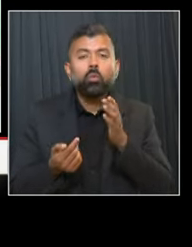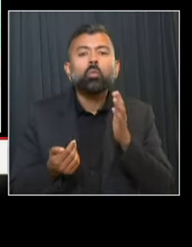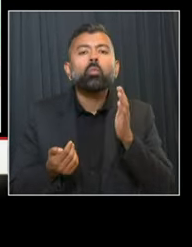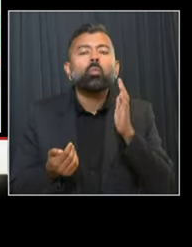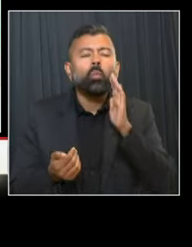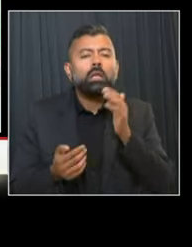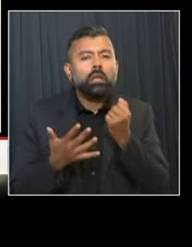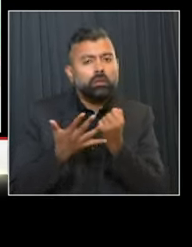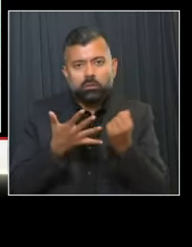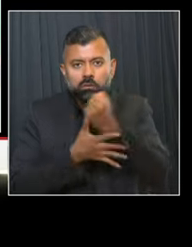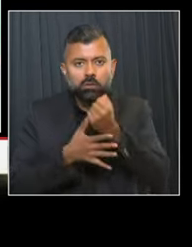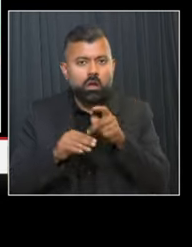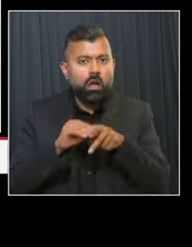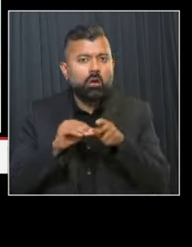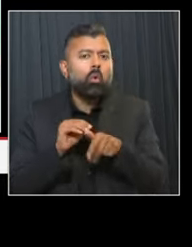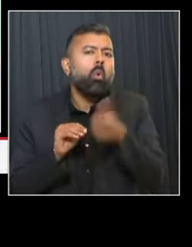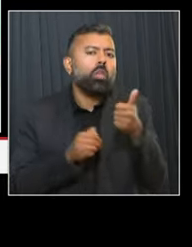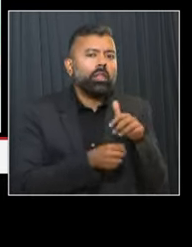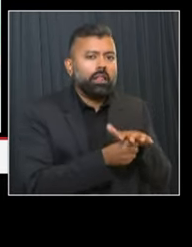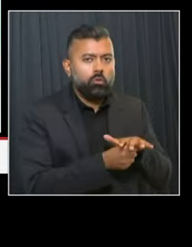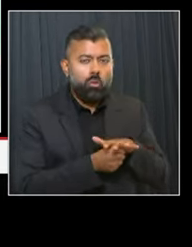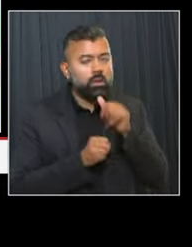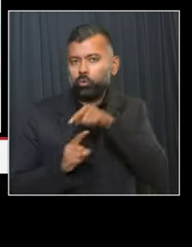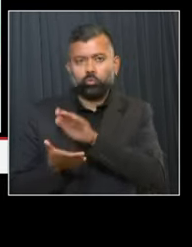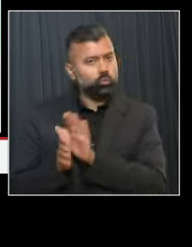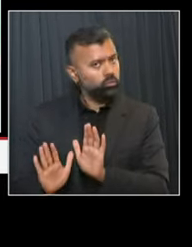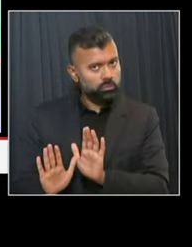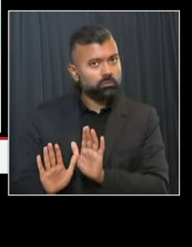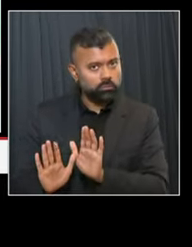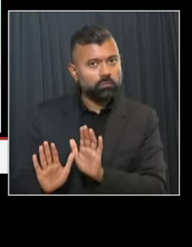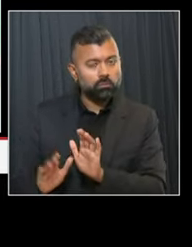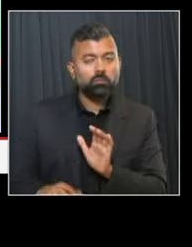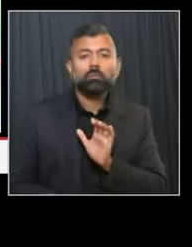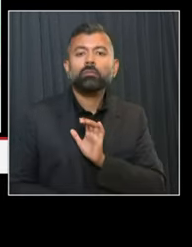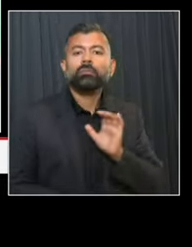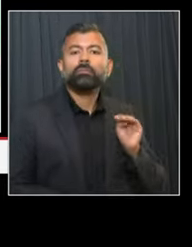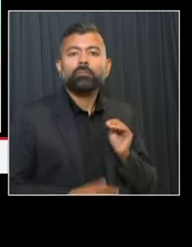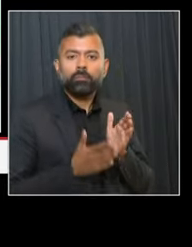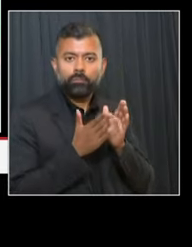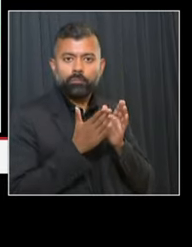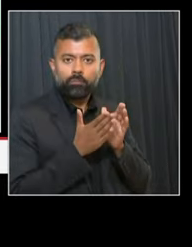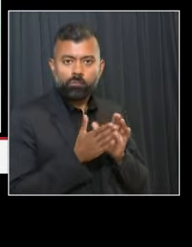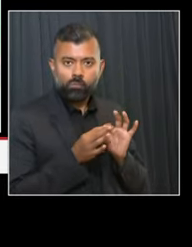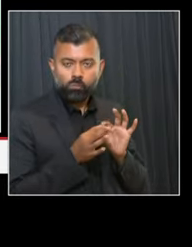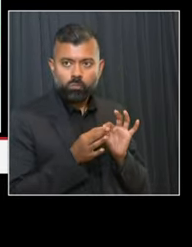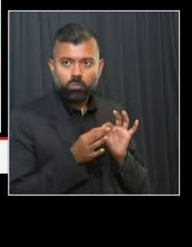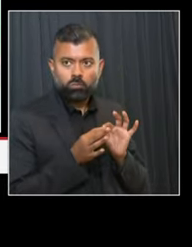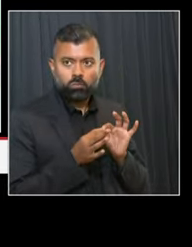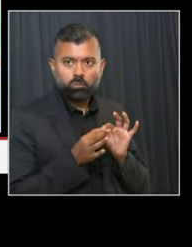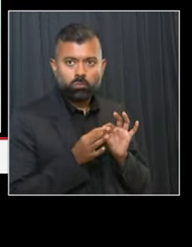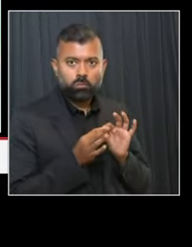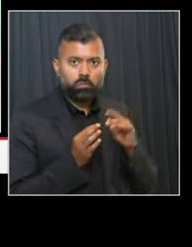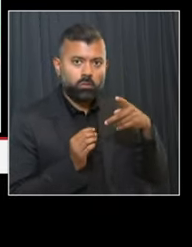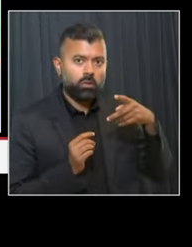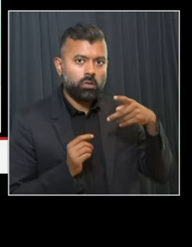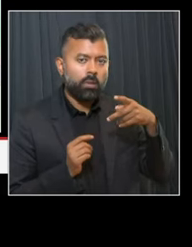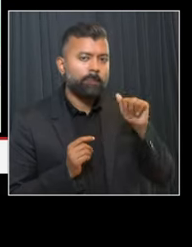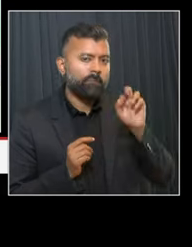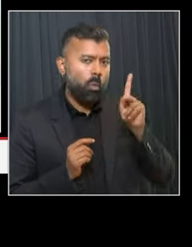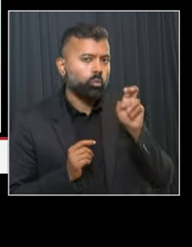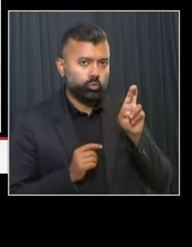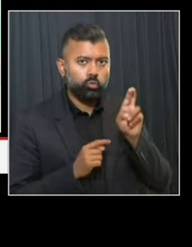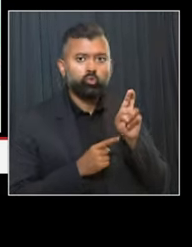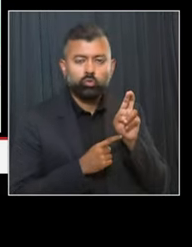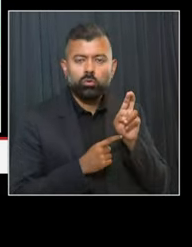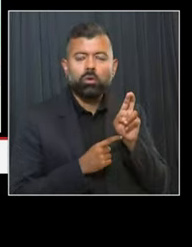nearly 4% decrease in fiscal year 27. So if I'm hearing you correctly, that's to balance the budget. But when